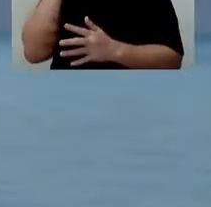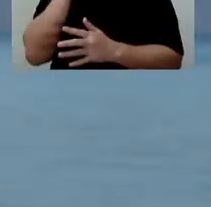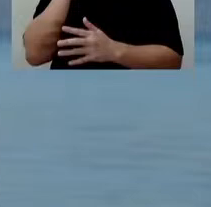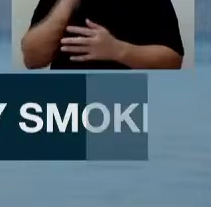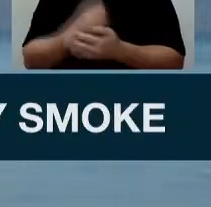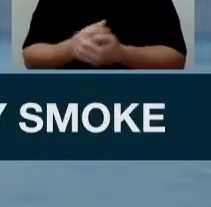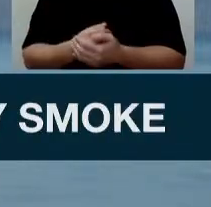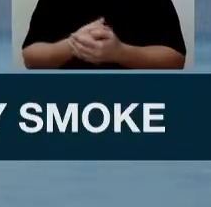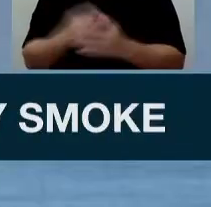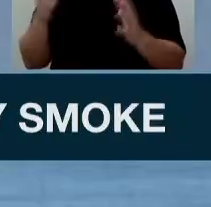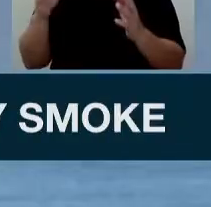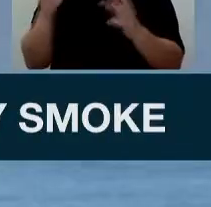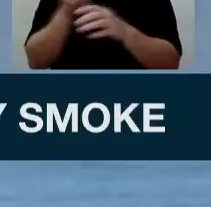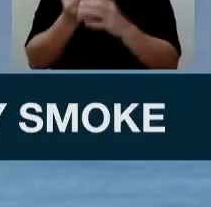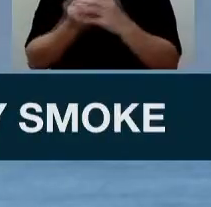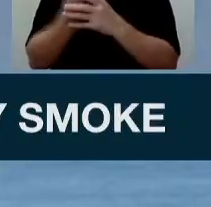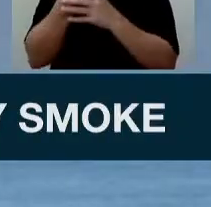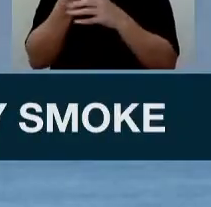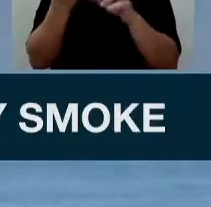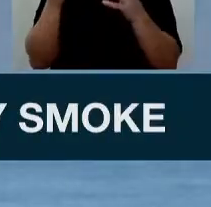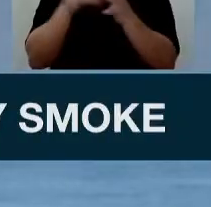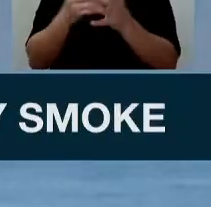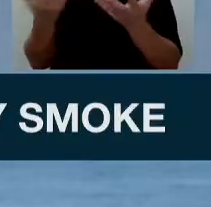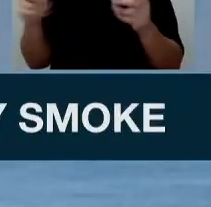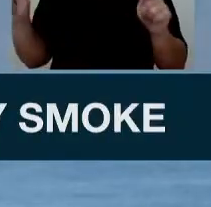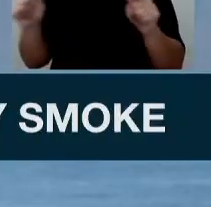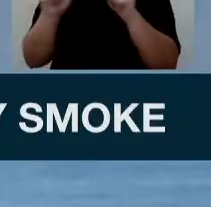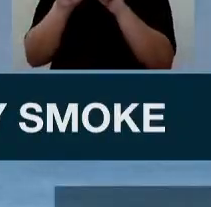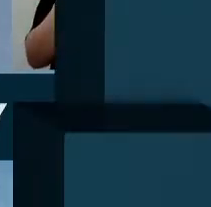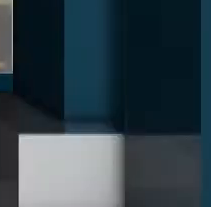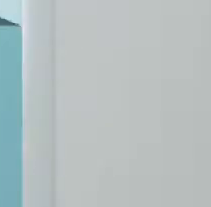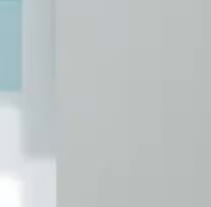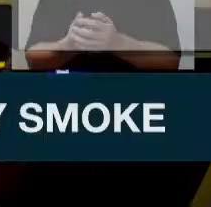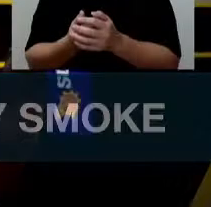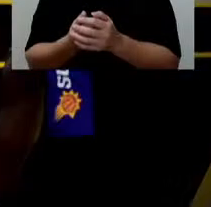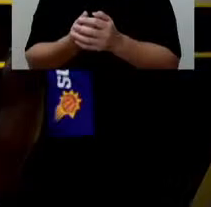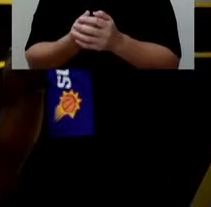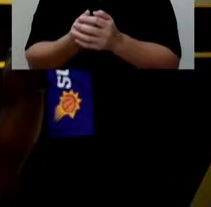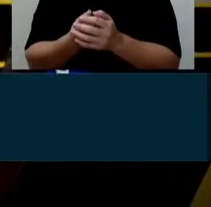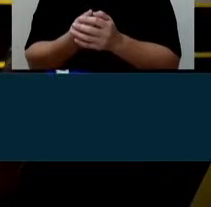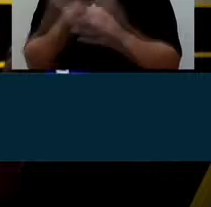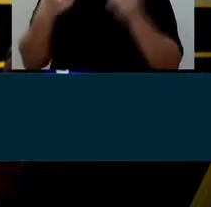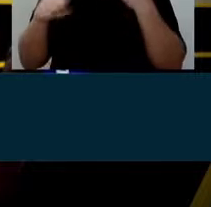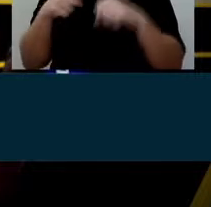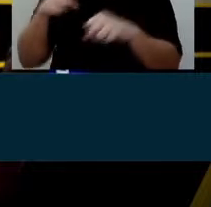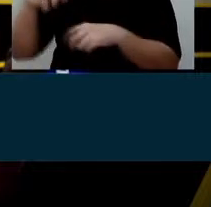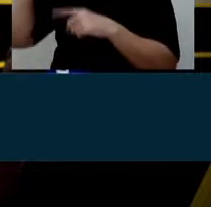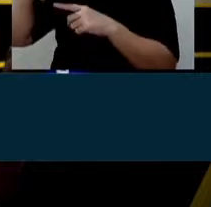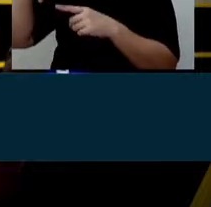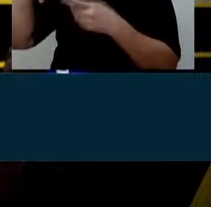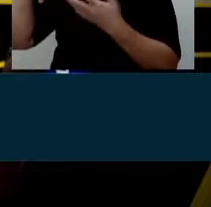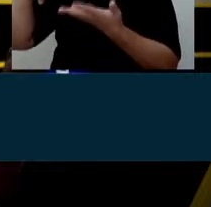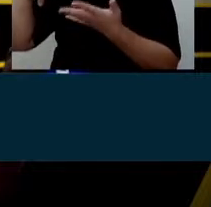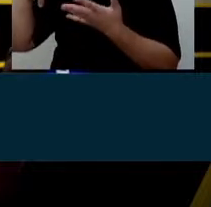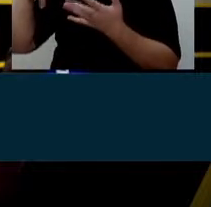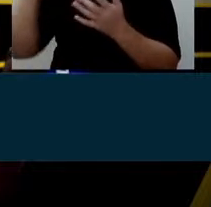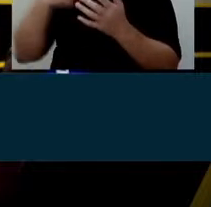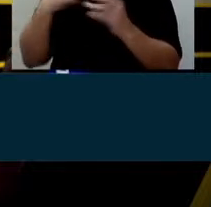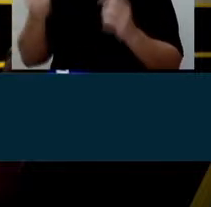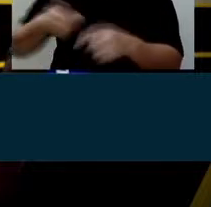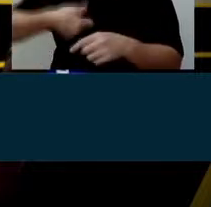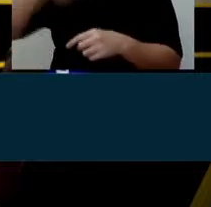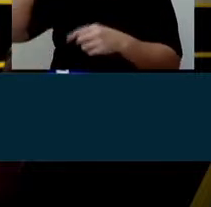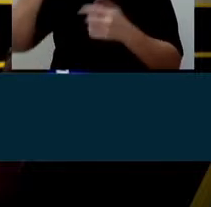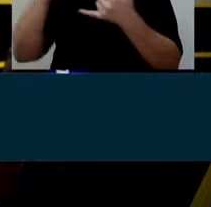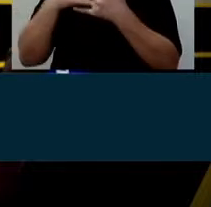Short eruptions recorded once again in Taal Volcano. And in sports, the Phoenix Suns cruise to victory